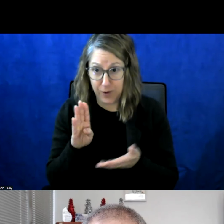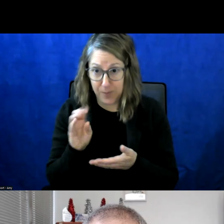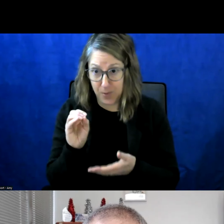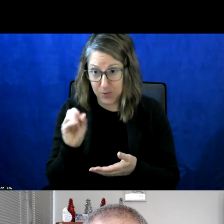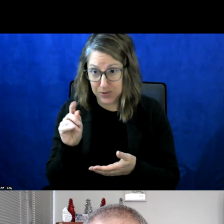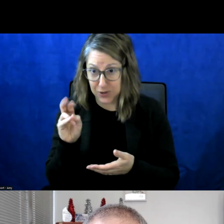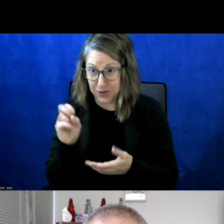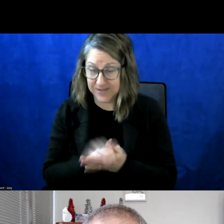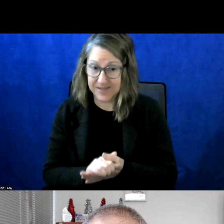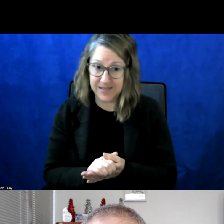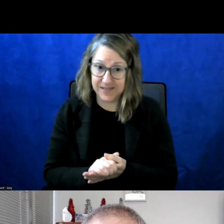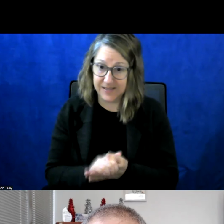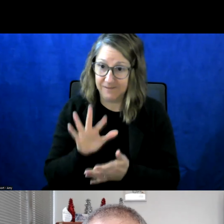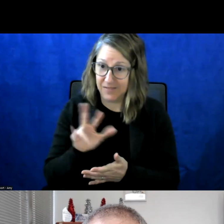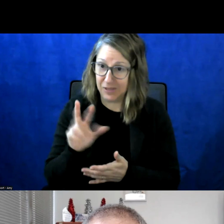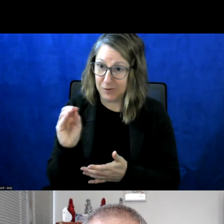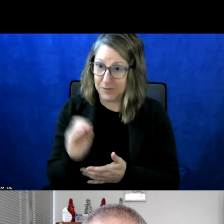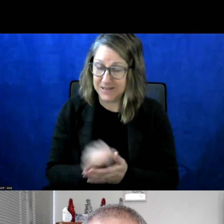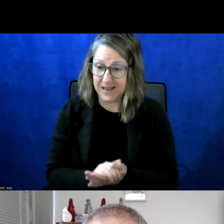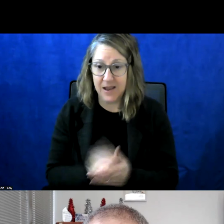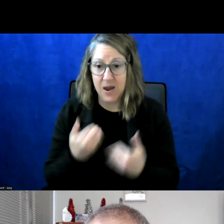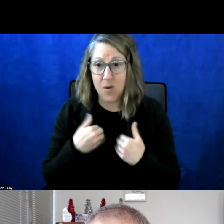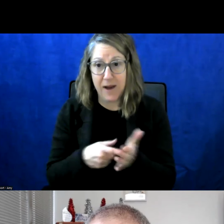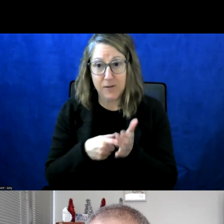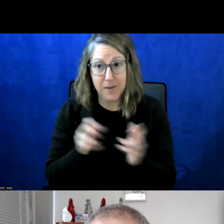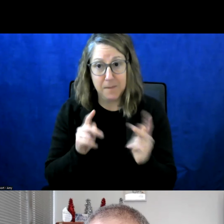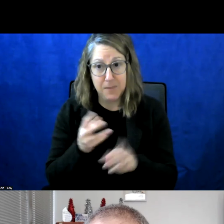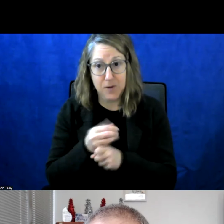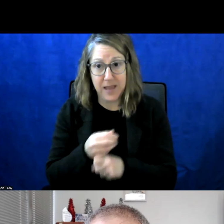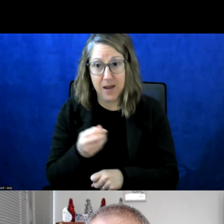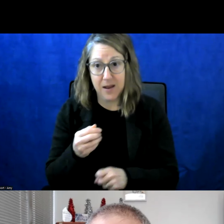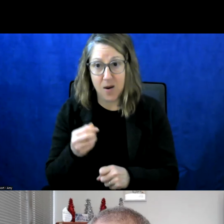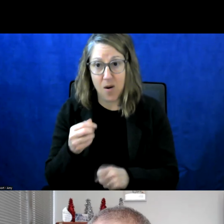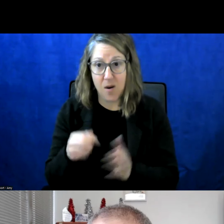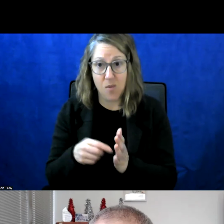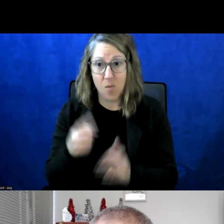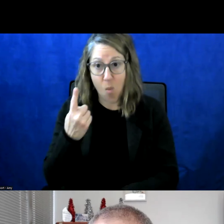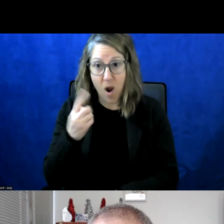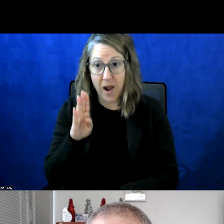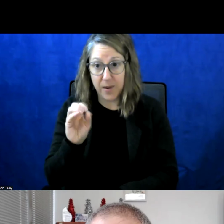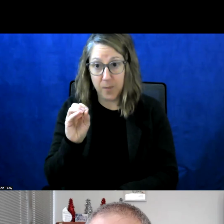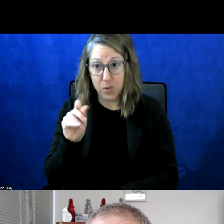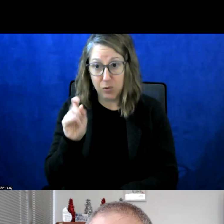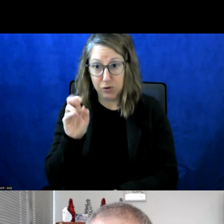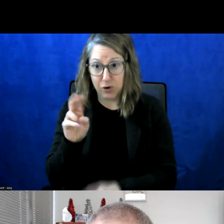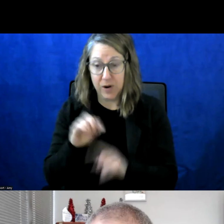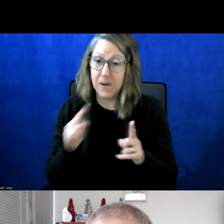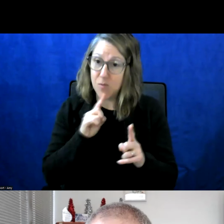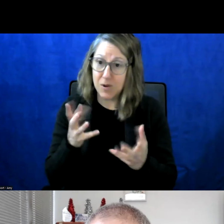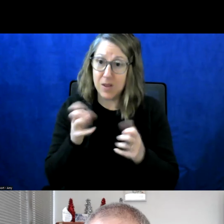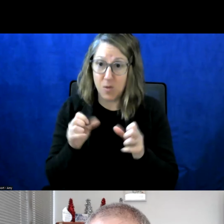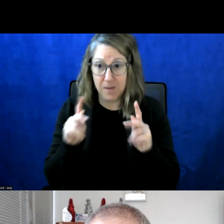53%. We have a requirement that people get boosted once, but we really want people to be up to